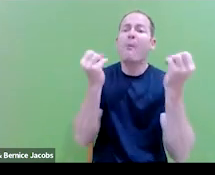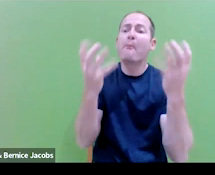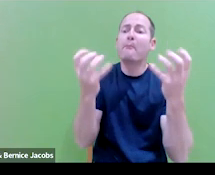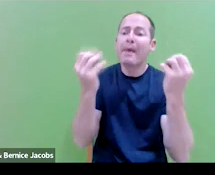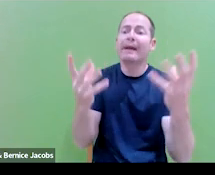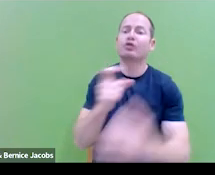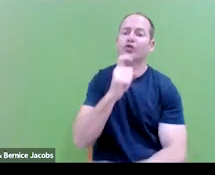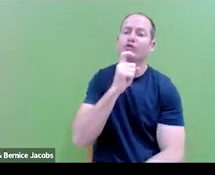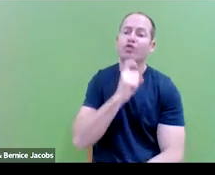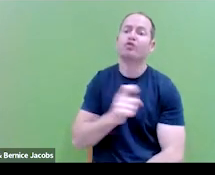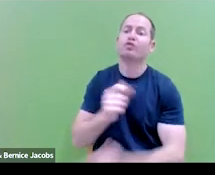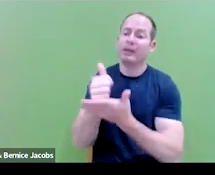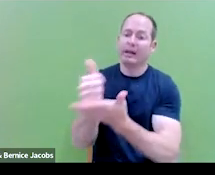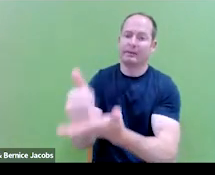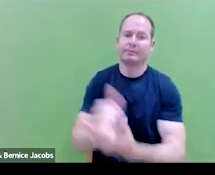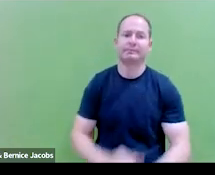design.